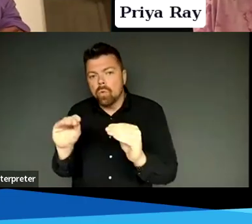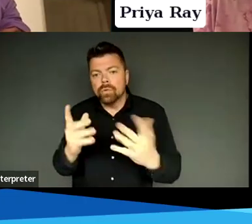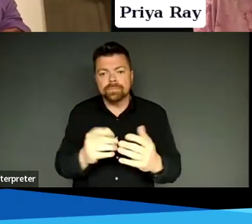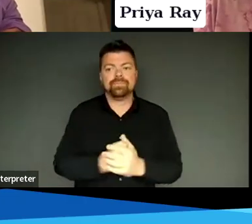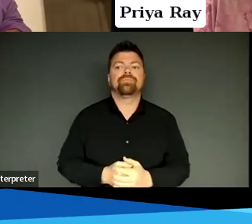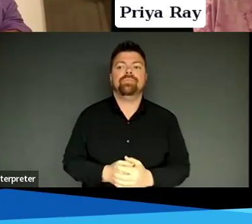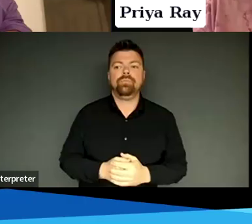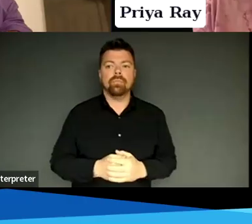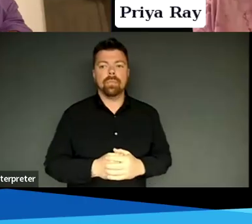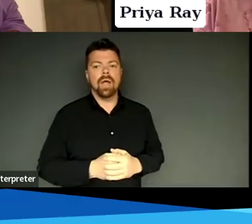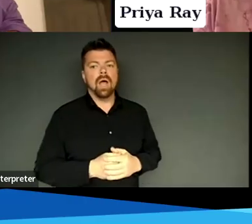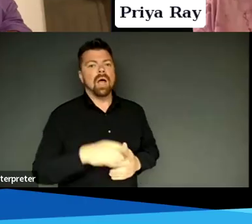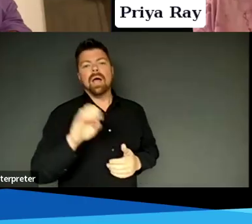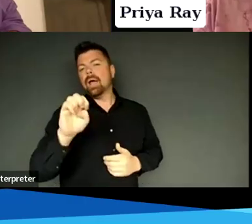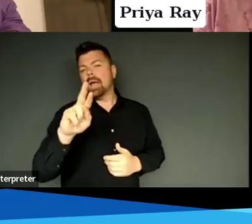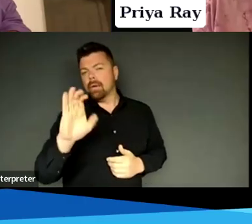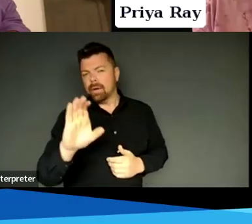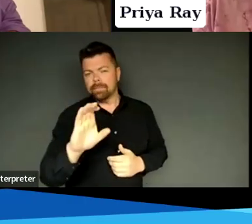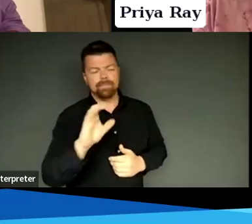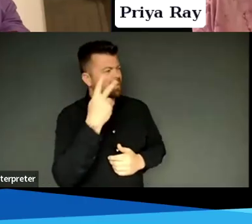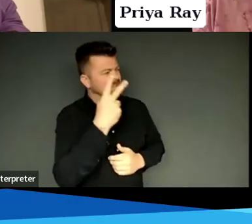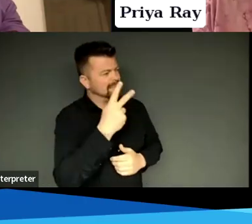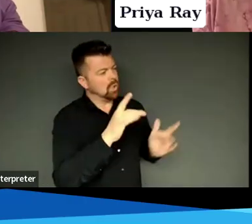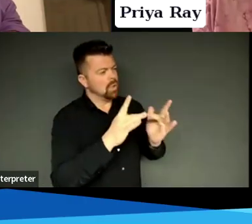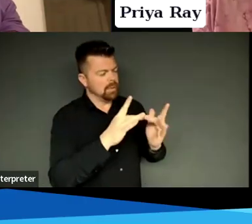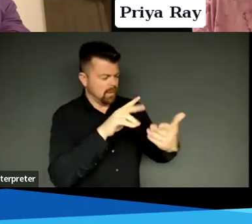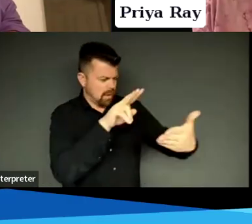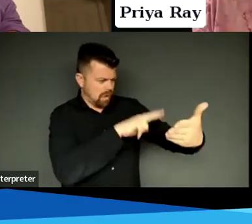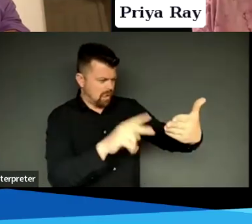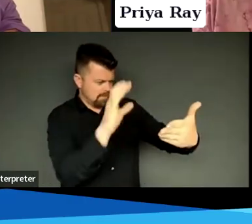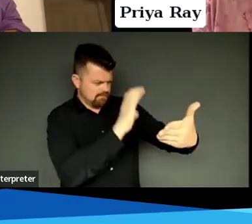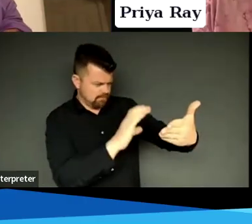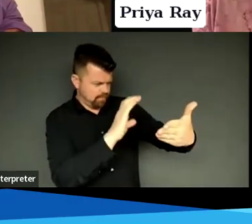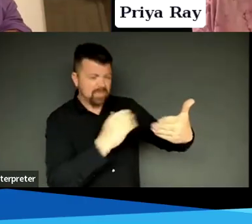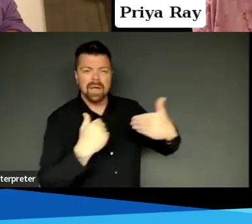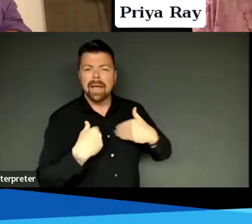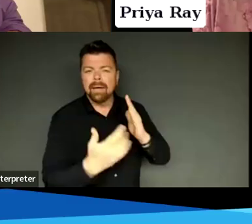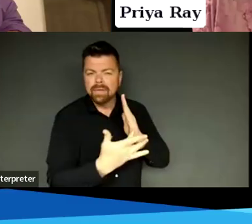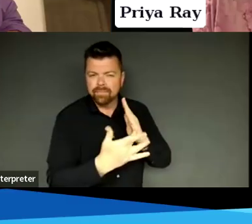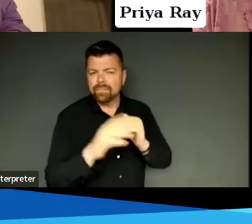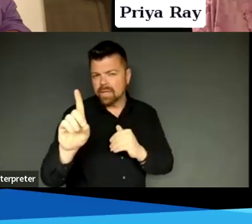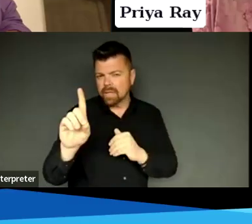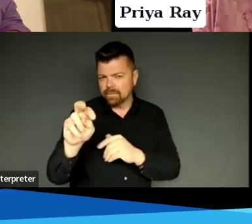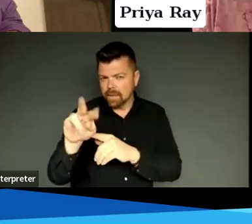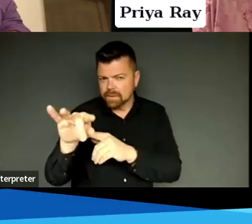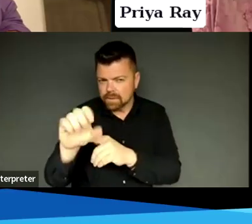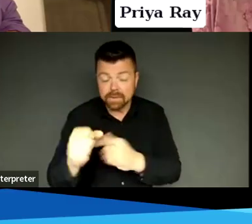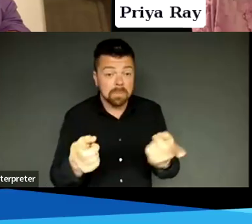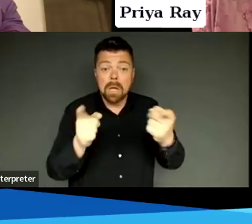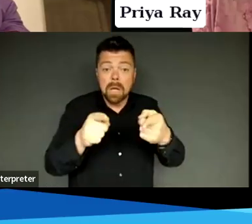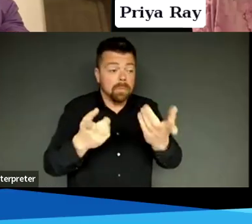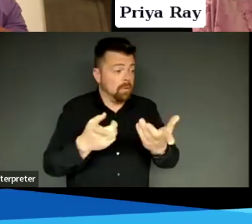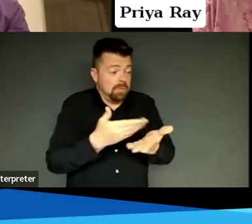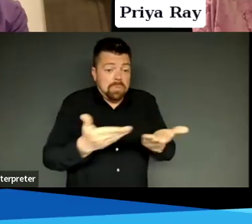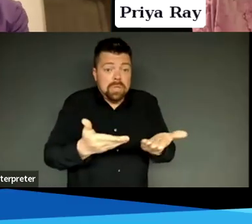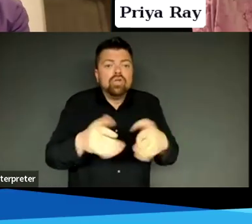I have seen on the internet these devices that just kind of lay flat down on the ground,